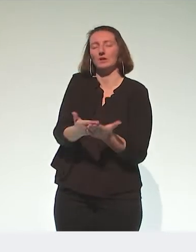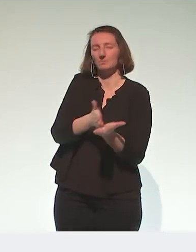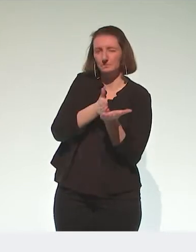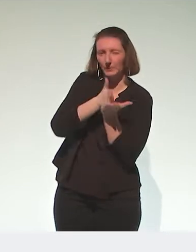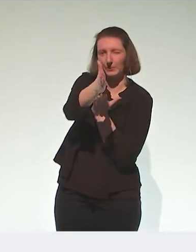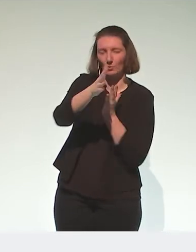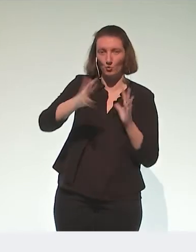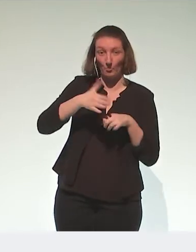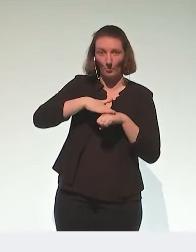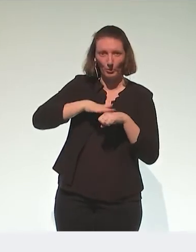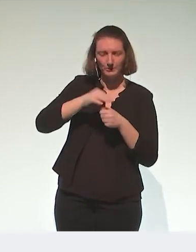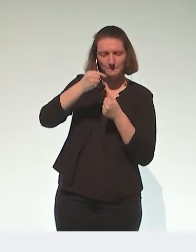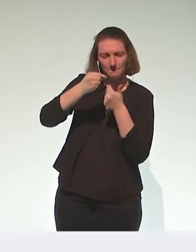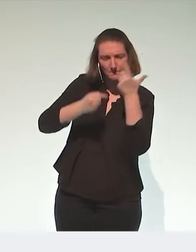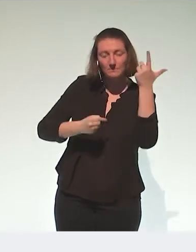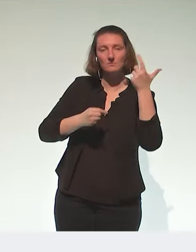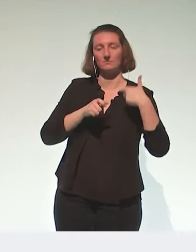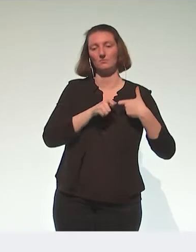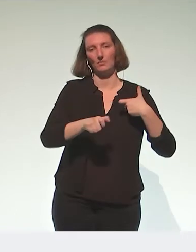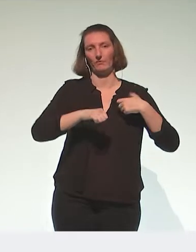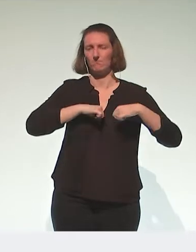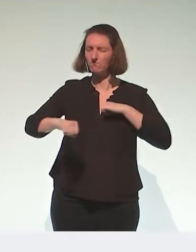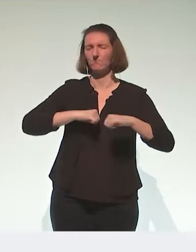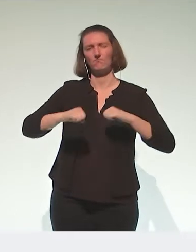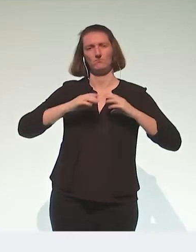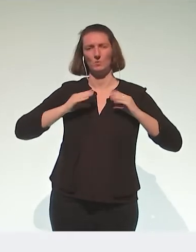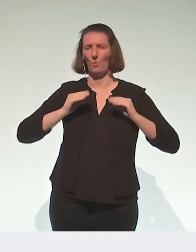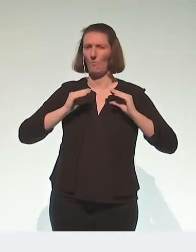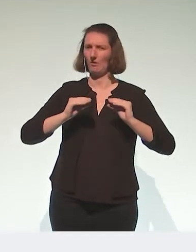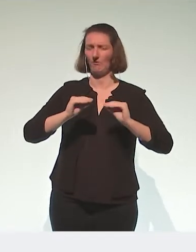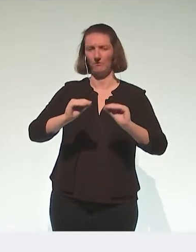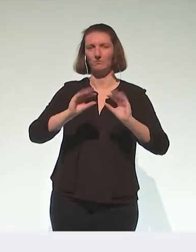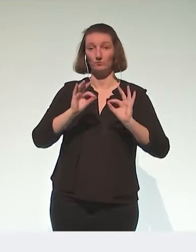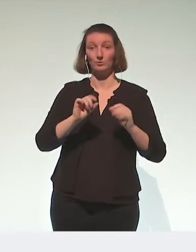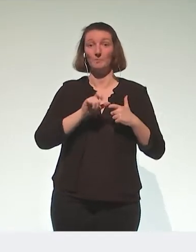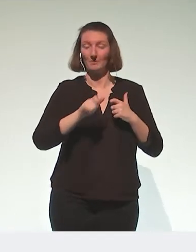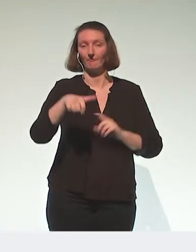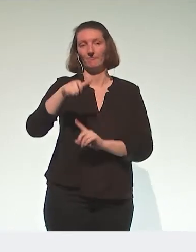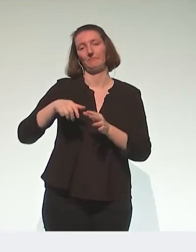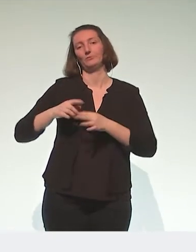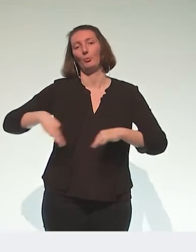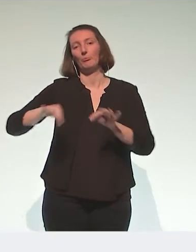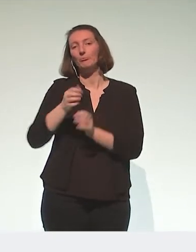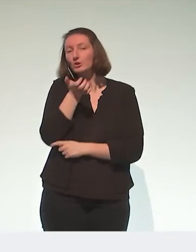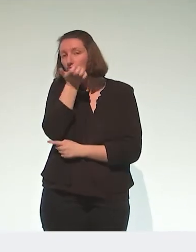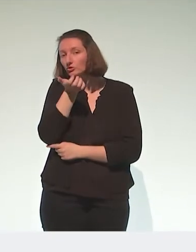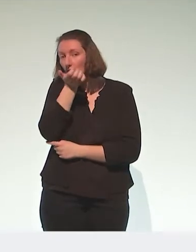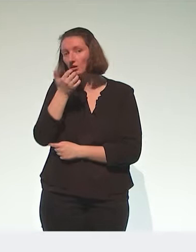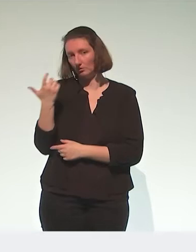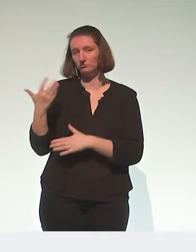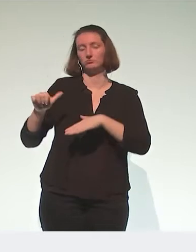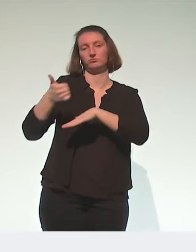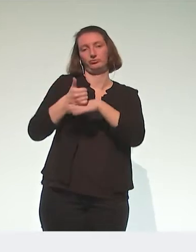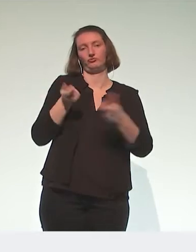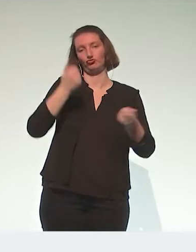to determine the main thrusts of that policy, which will be actively pursued under the Czech